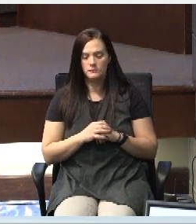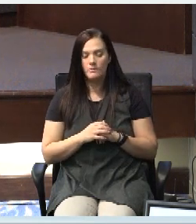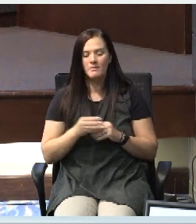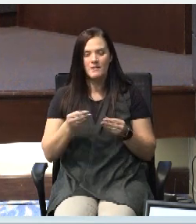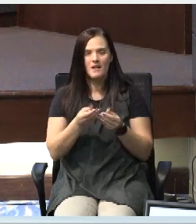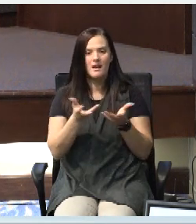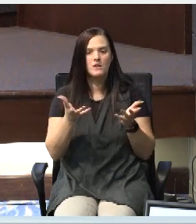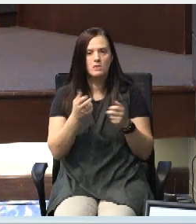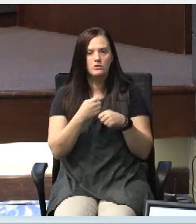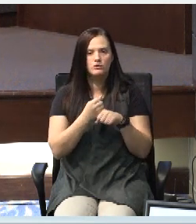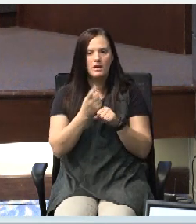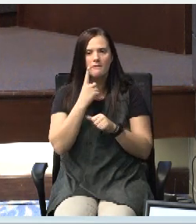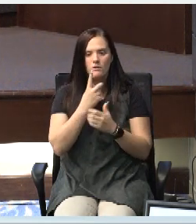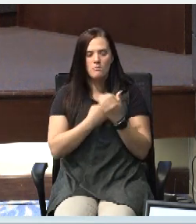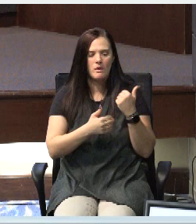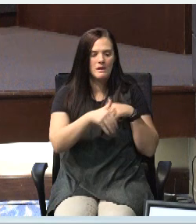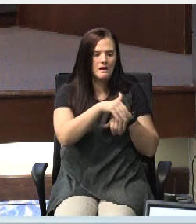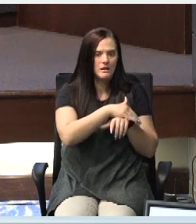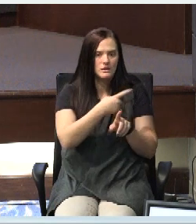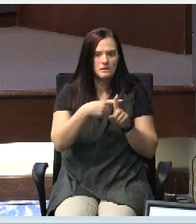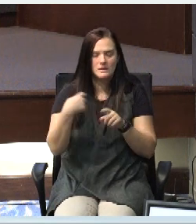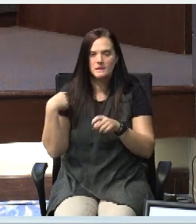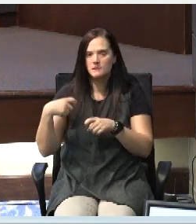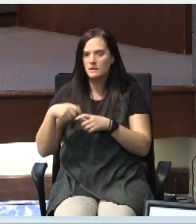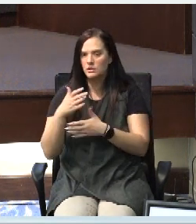The handout was created with both English and Spanish